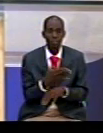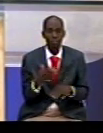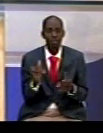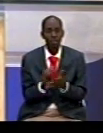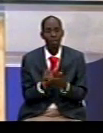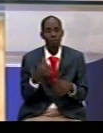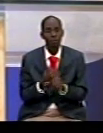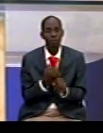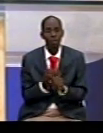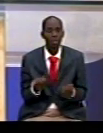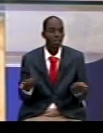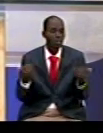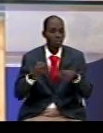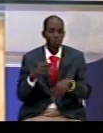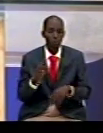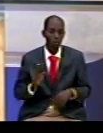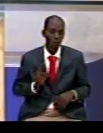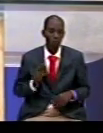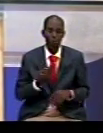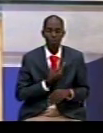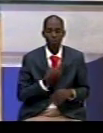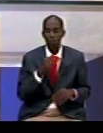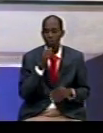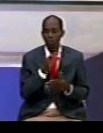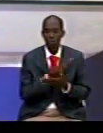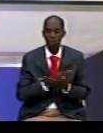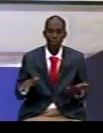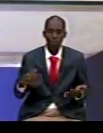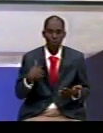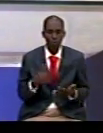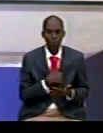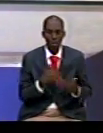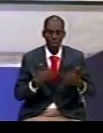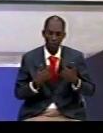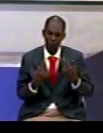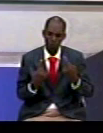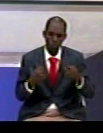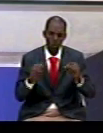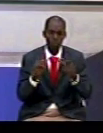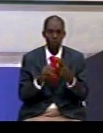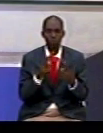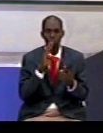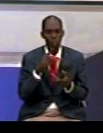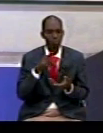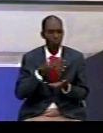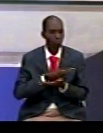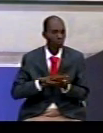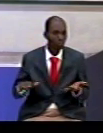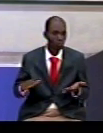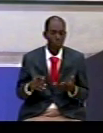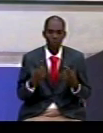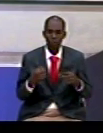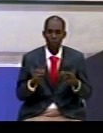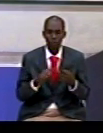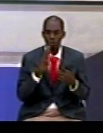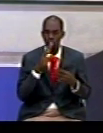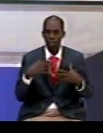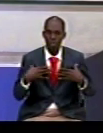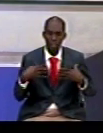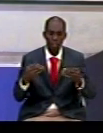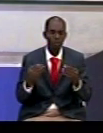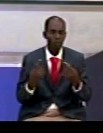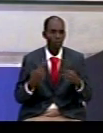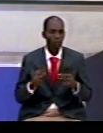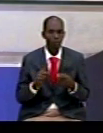of us unclean, and we've tried to be pure, tried to be healed, tried to be